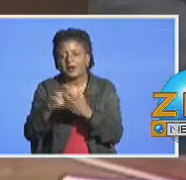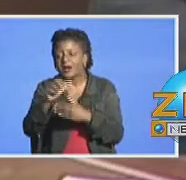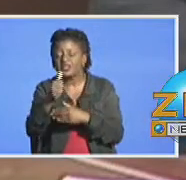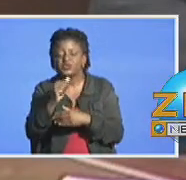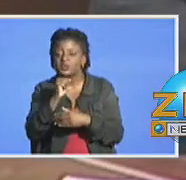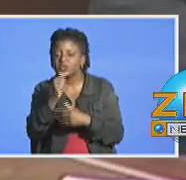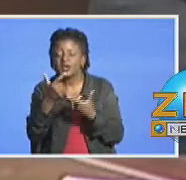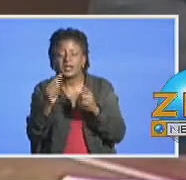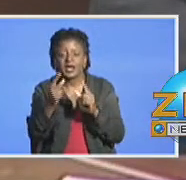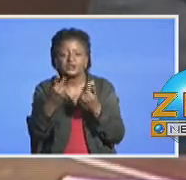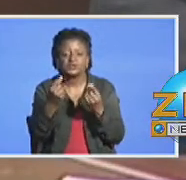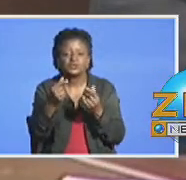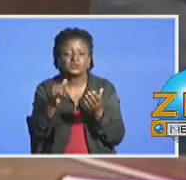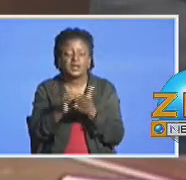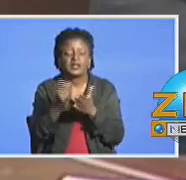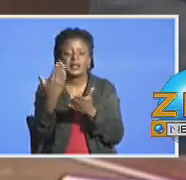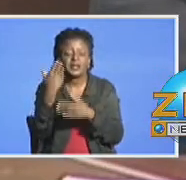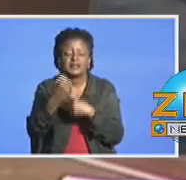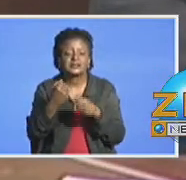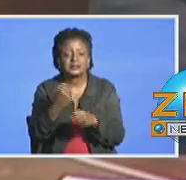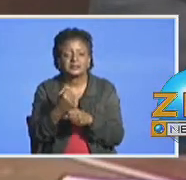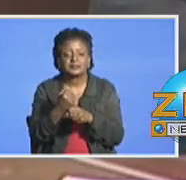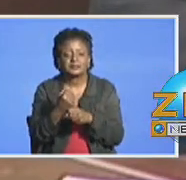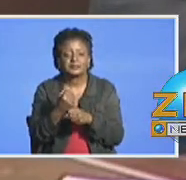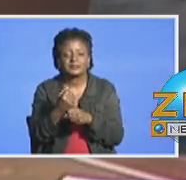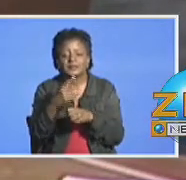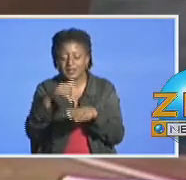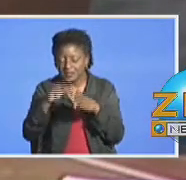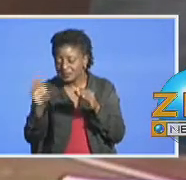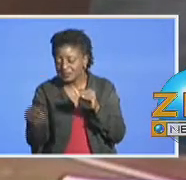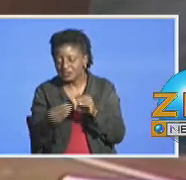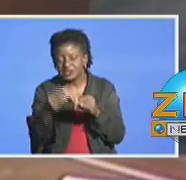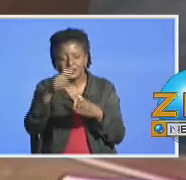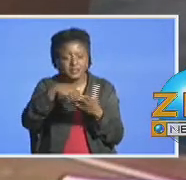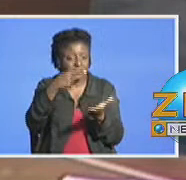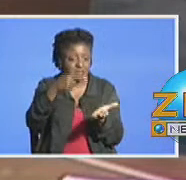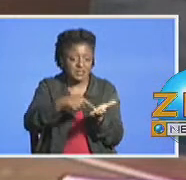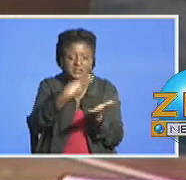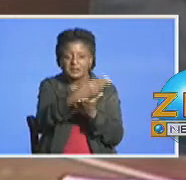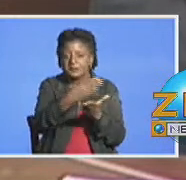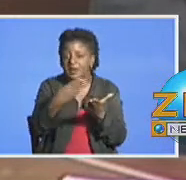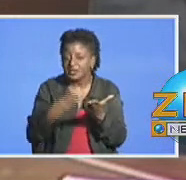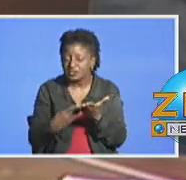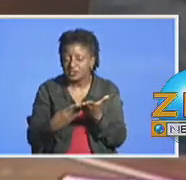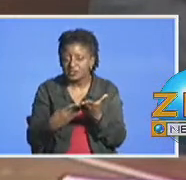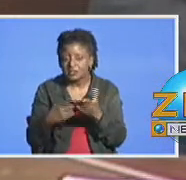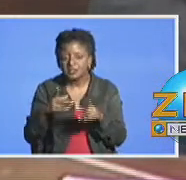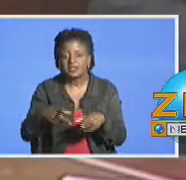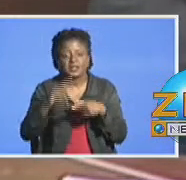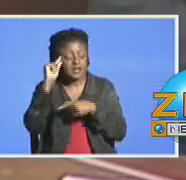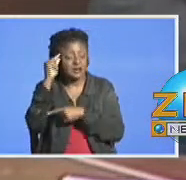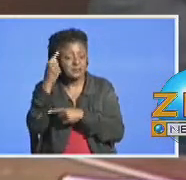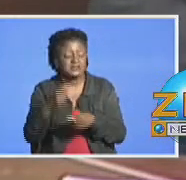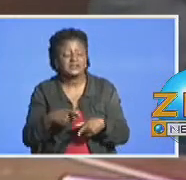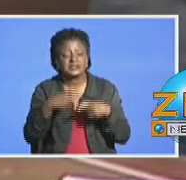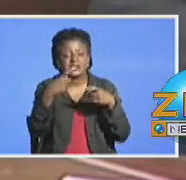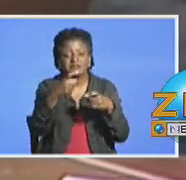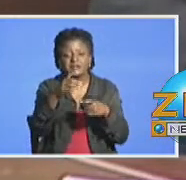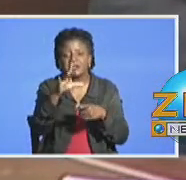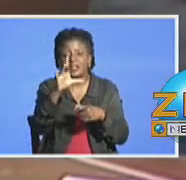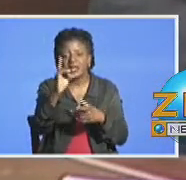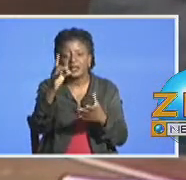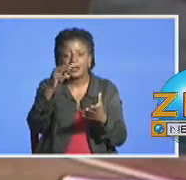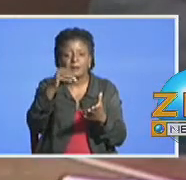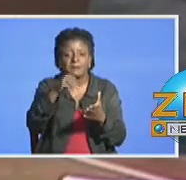so last November. And in addition, Mr. Speaker, in this budget, the government has allocated some $8